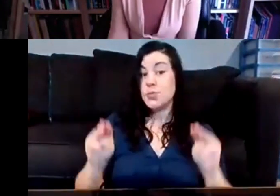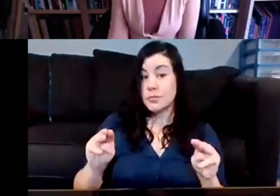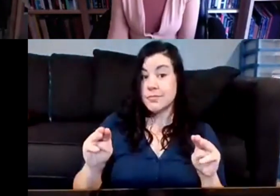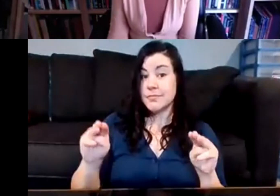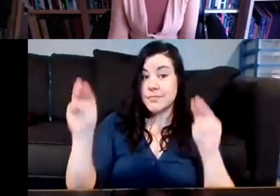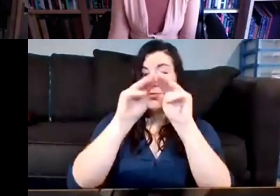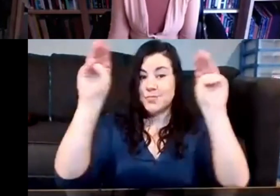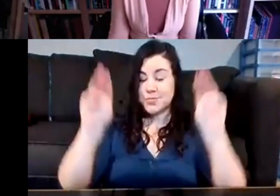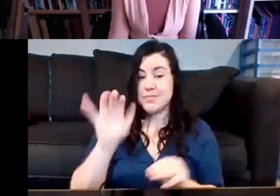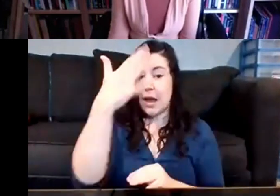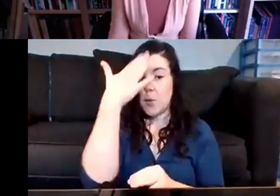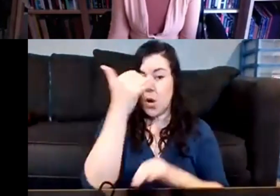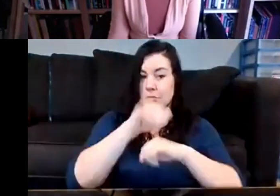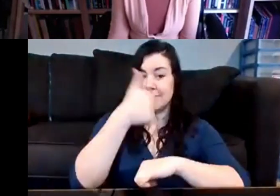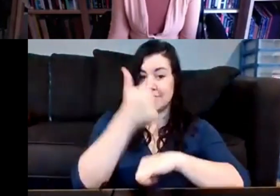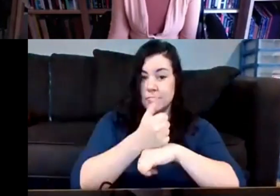it's structured the way it is.